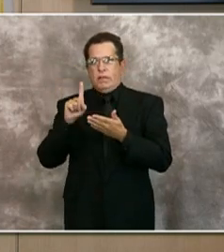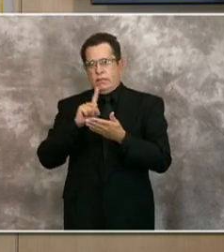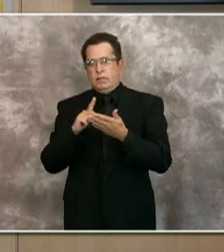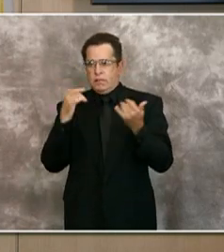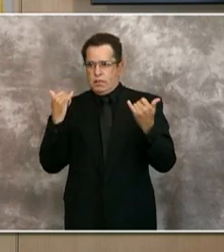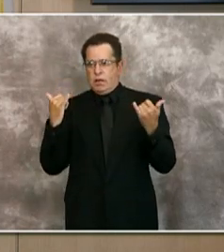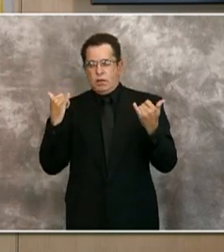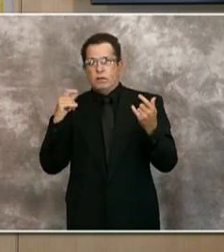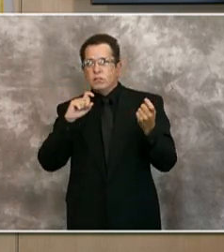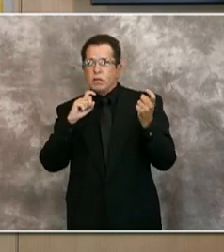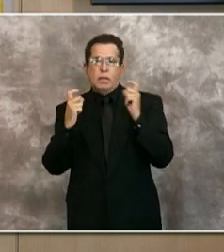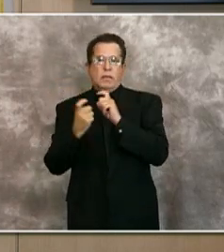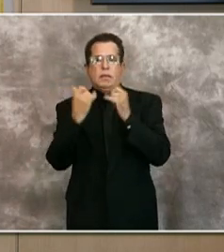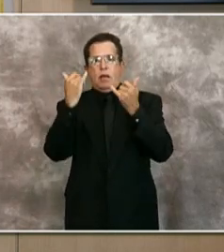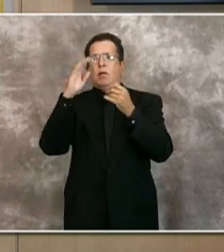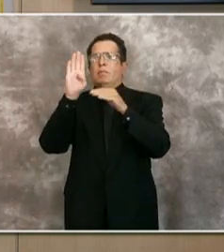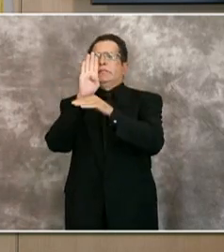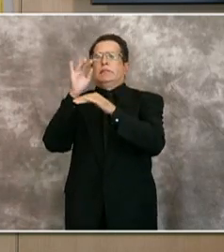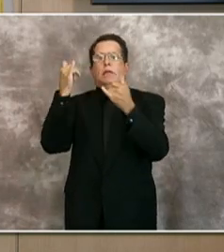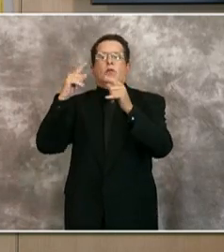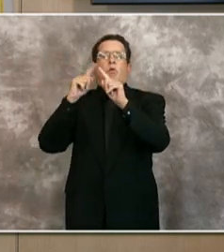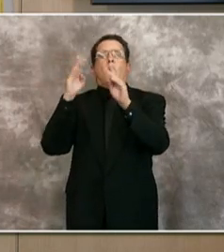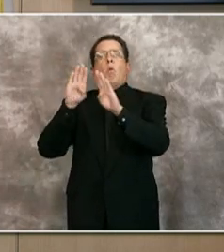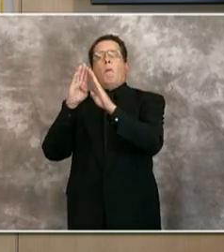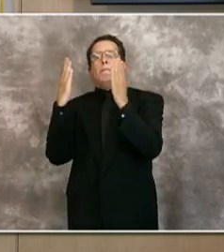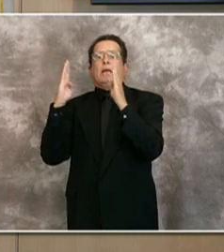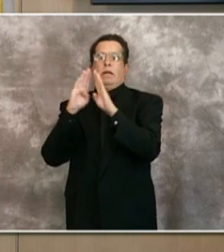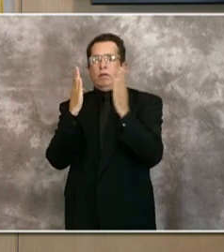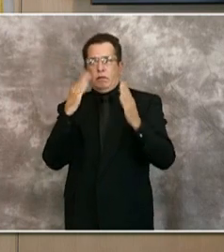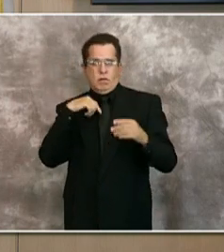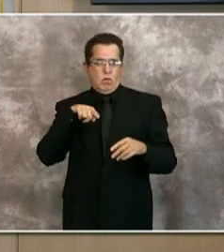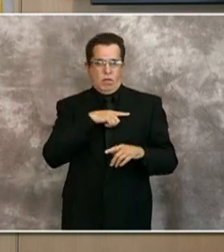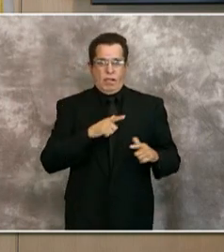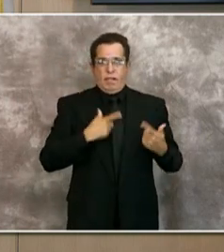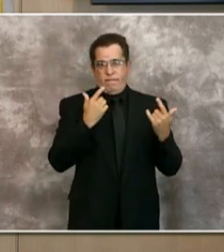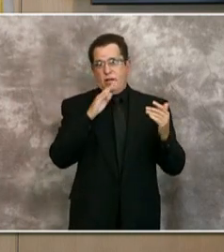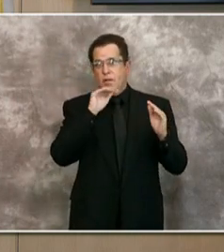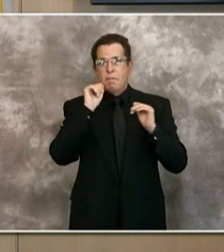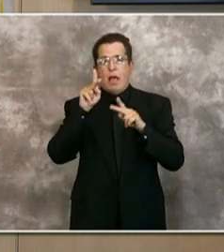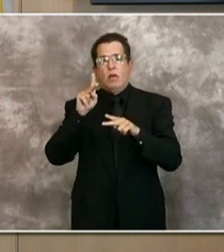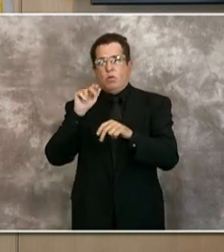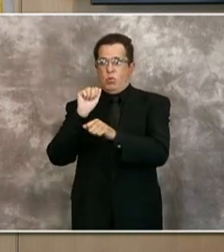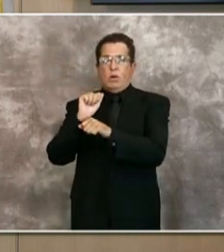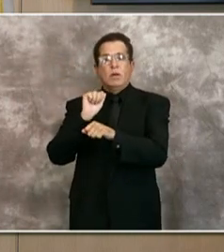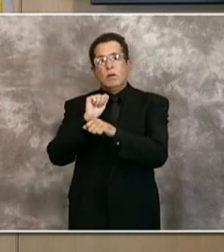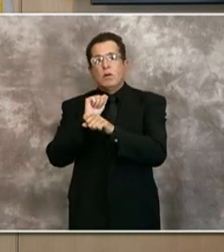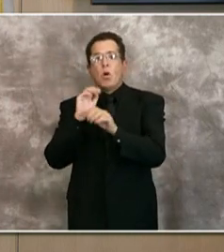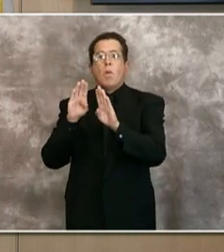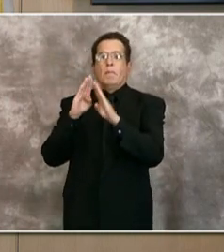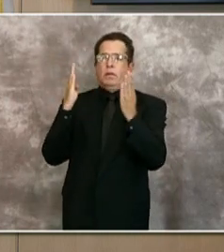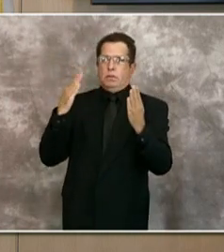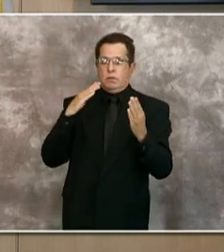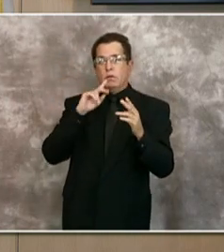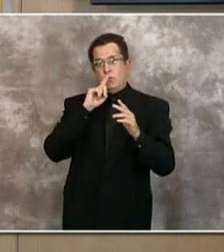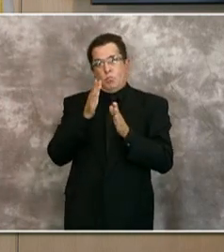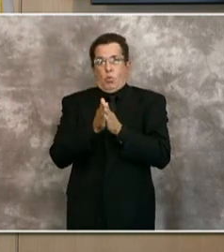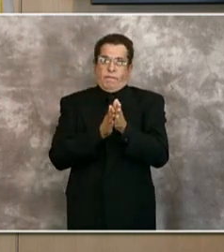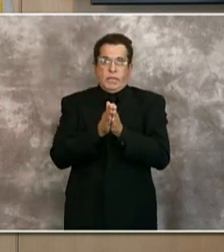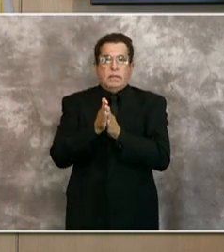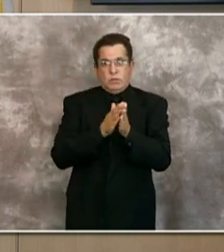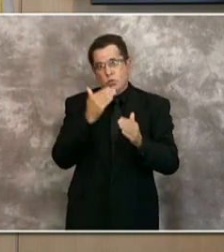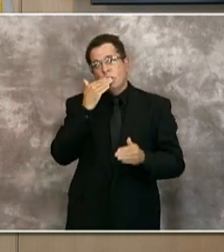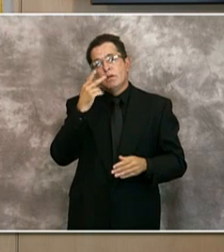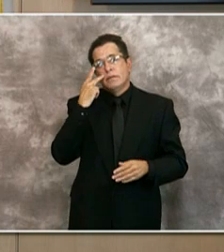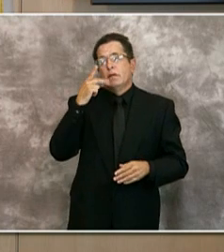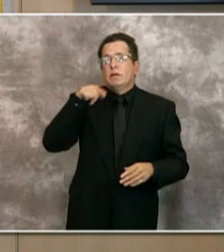to reopen businesses and aspects of our civic life. And while it's exciting to see more things open,